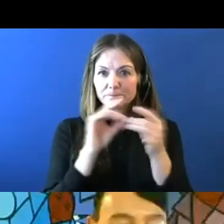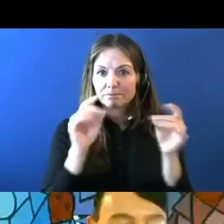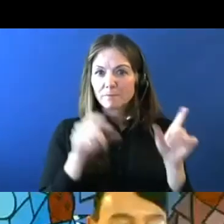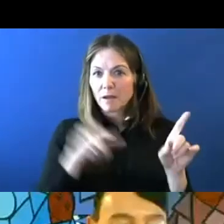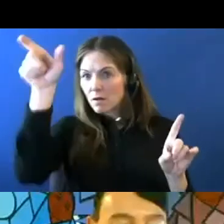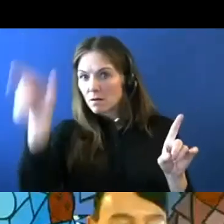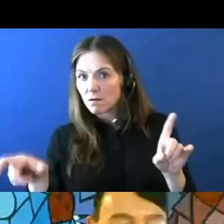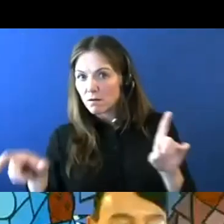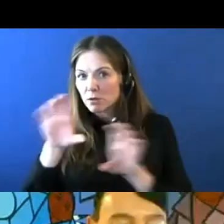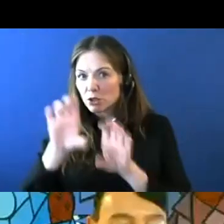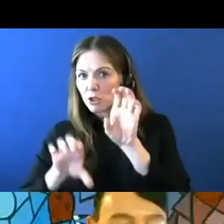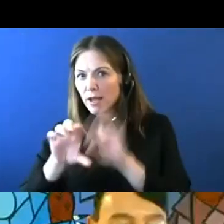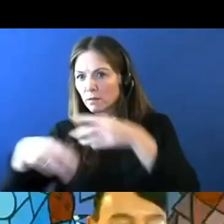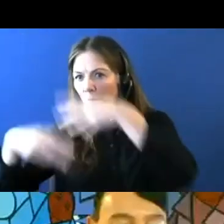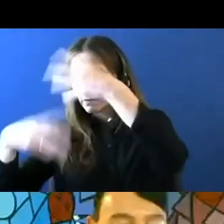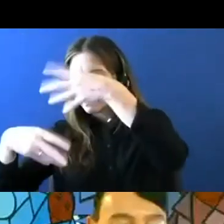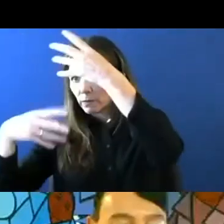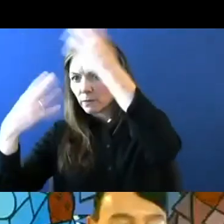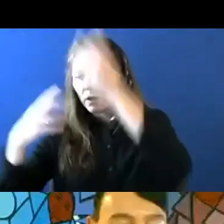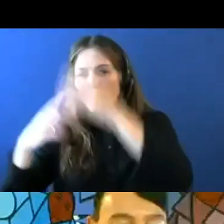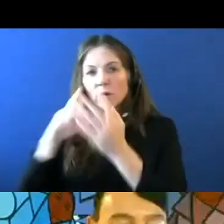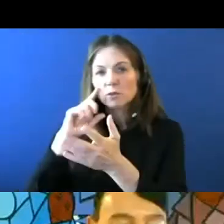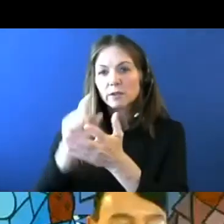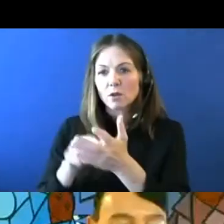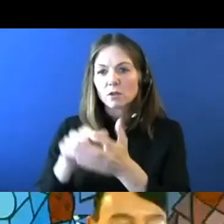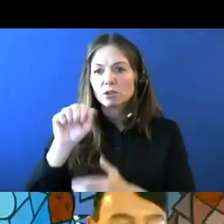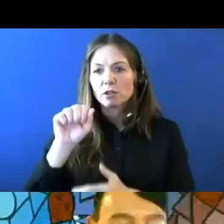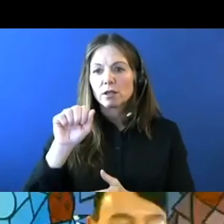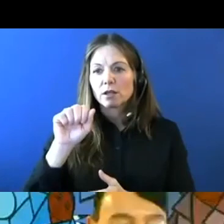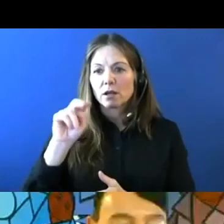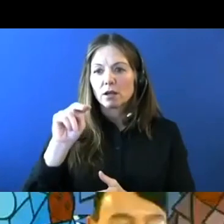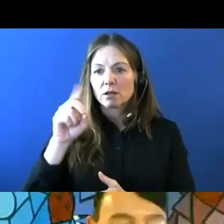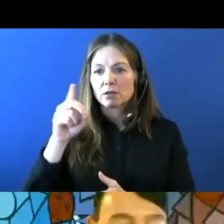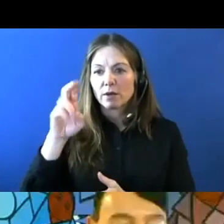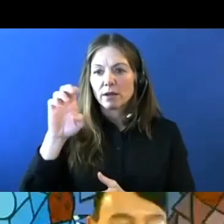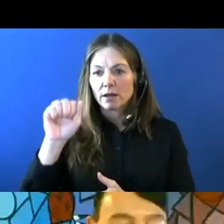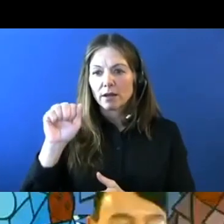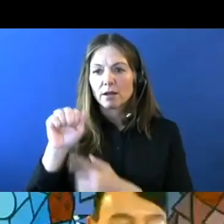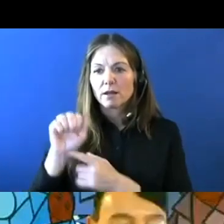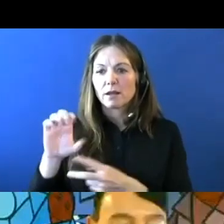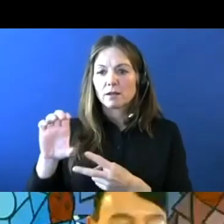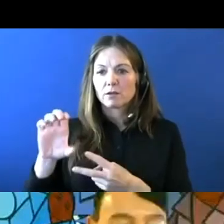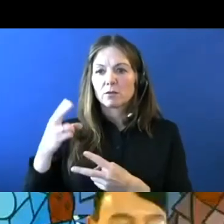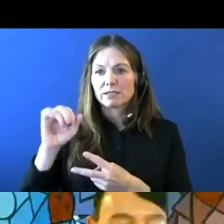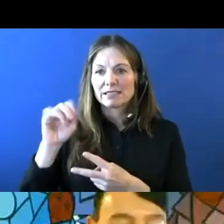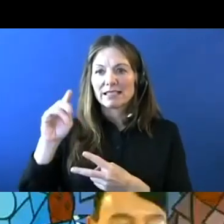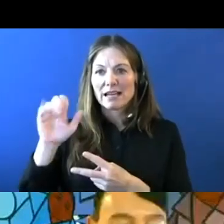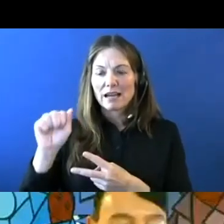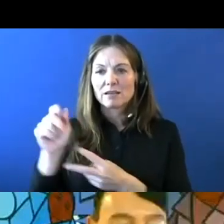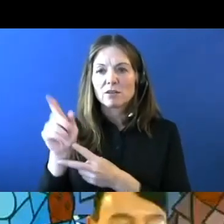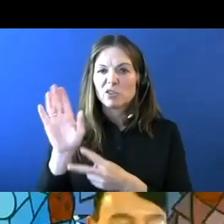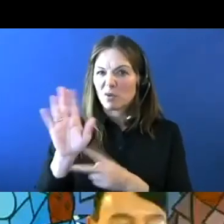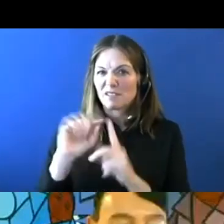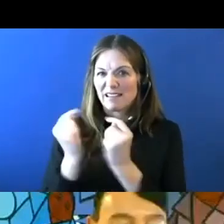want to acknowledge Andreas and Christina, other members of your dynamite little team